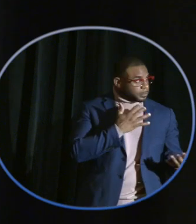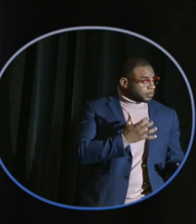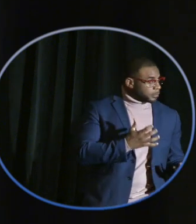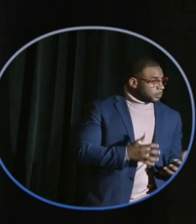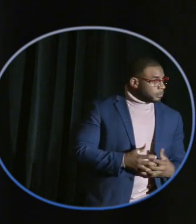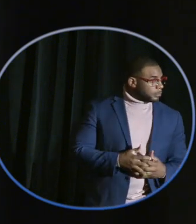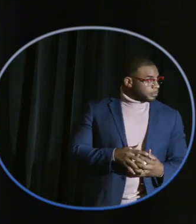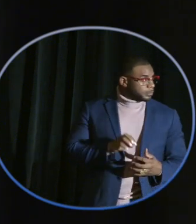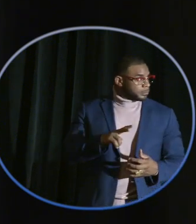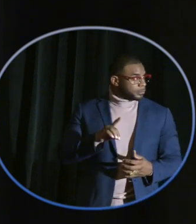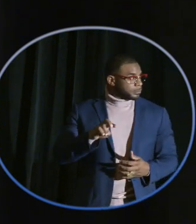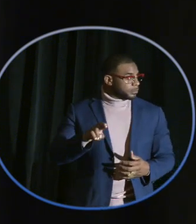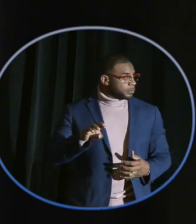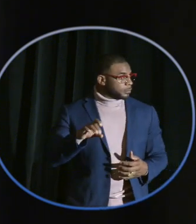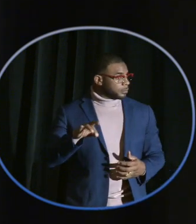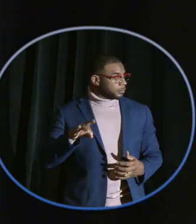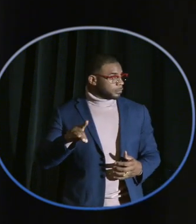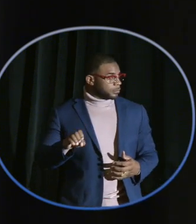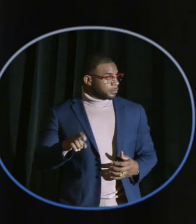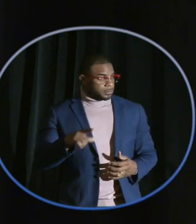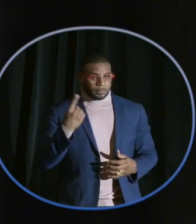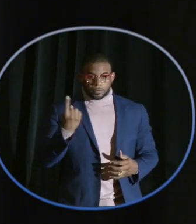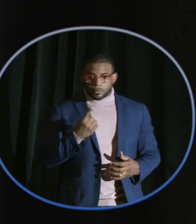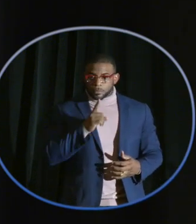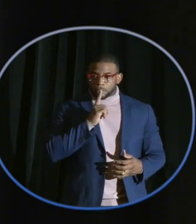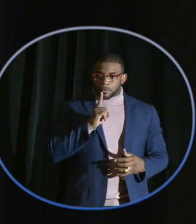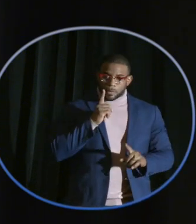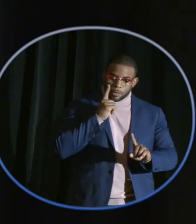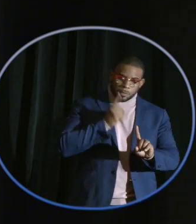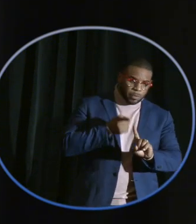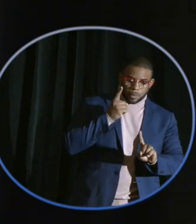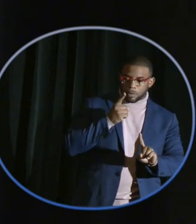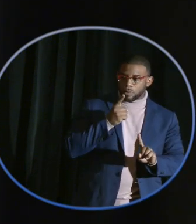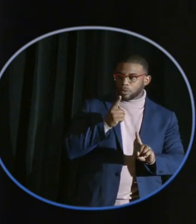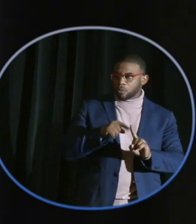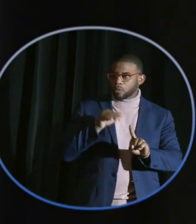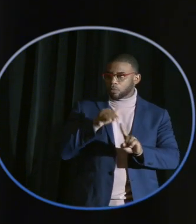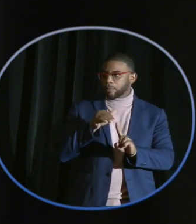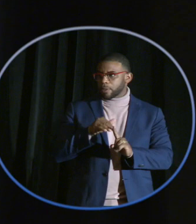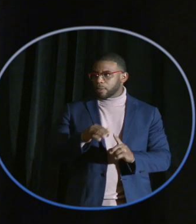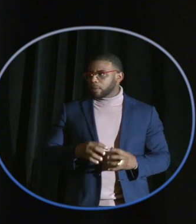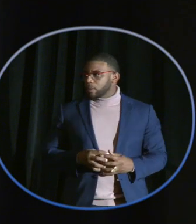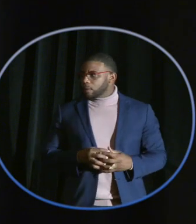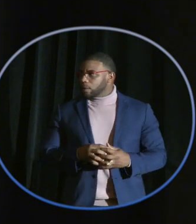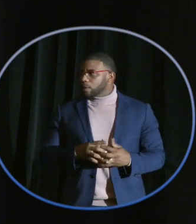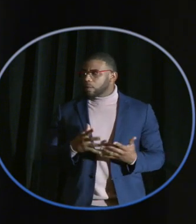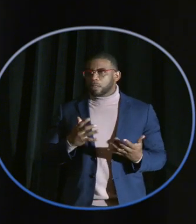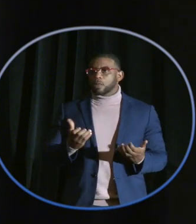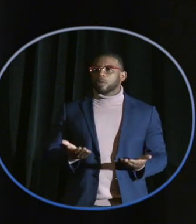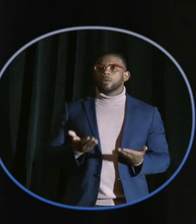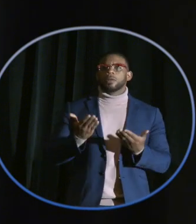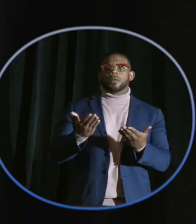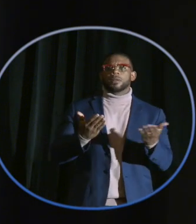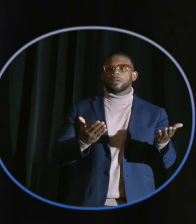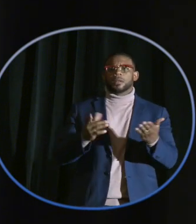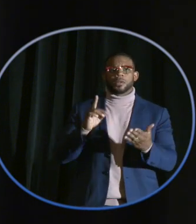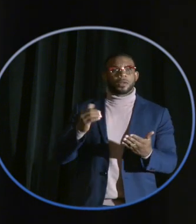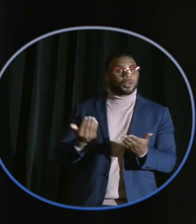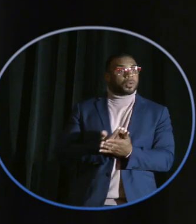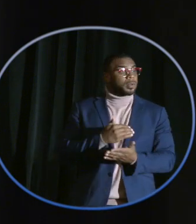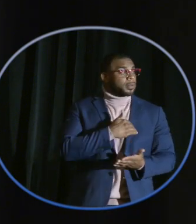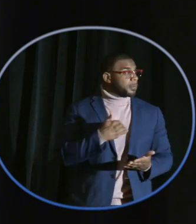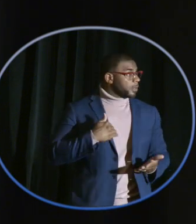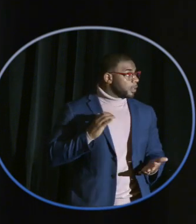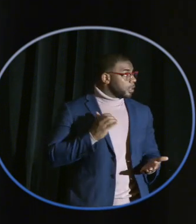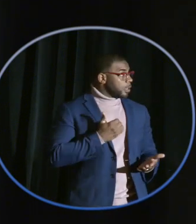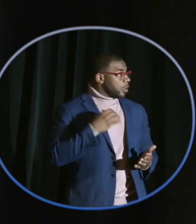much, Reverend Dr. Todd Yeary. You always are on point with the reminder. I want to bring up one of the newest